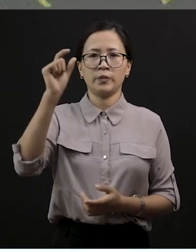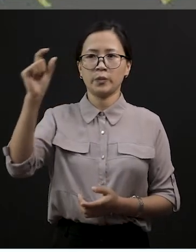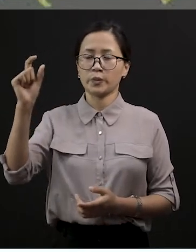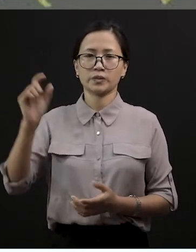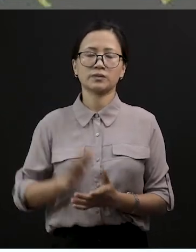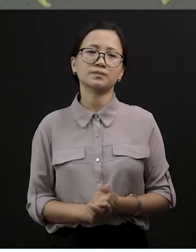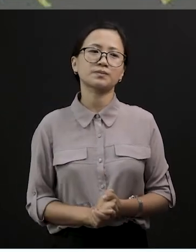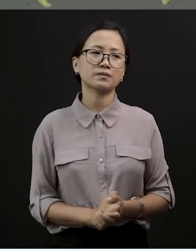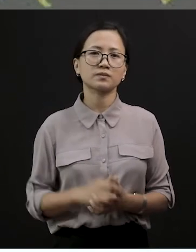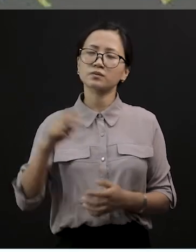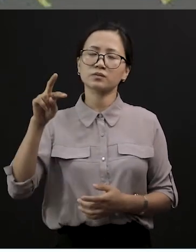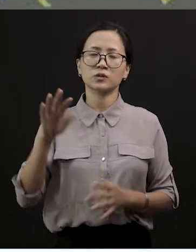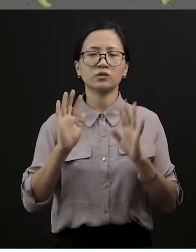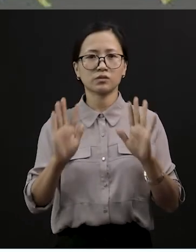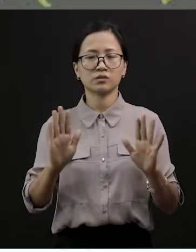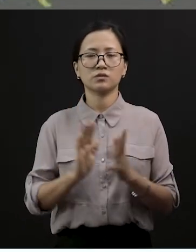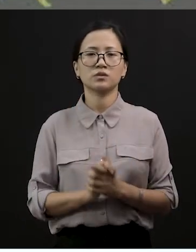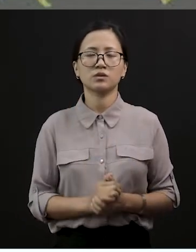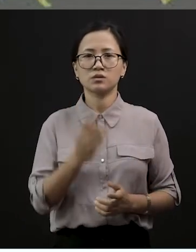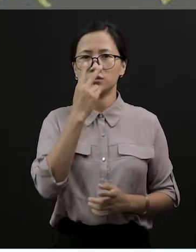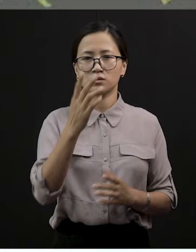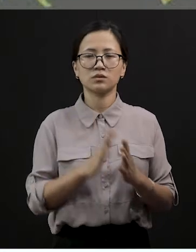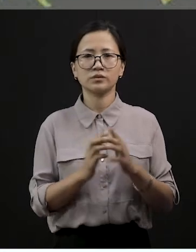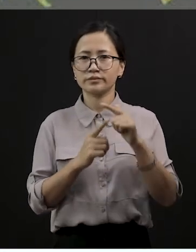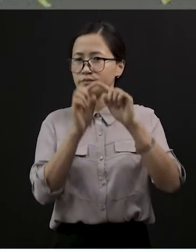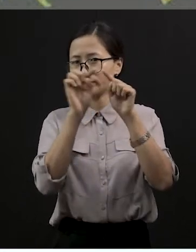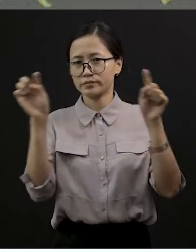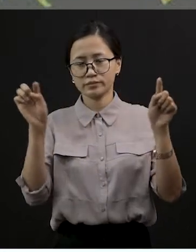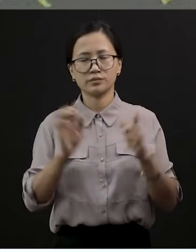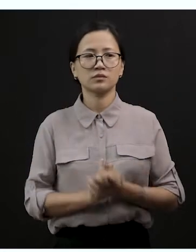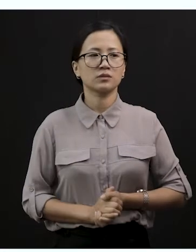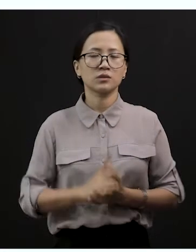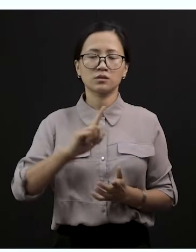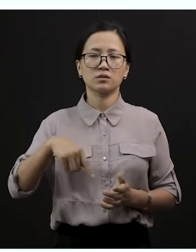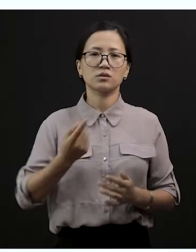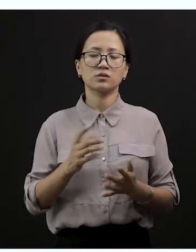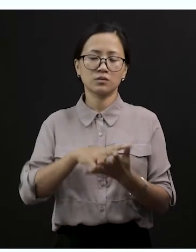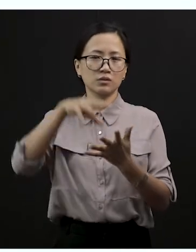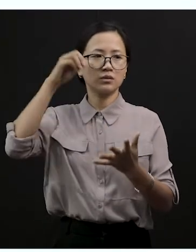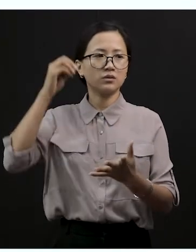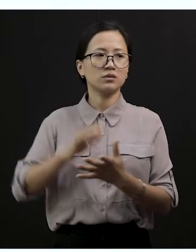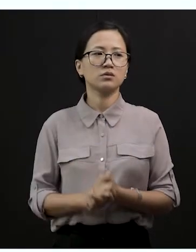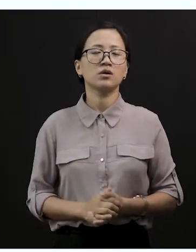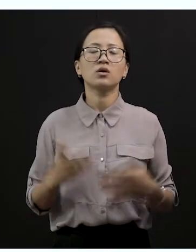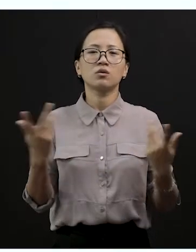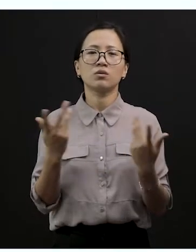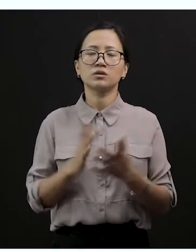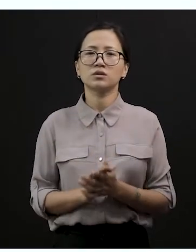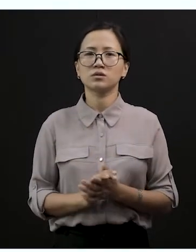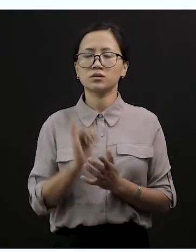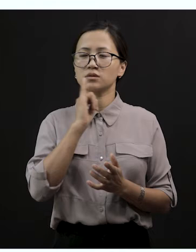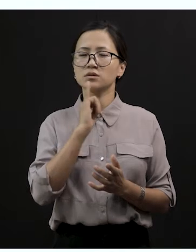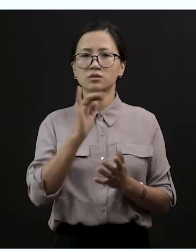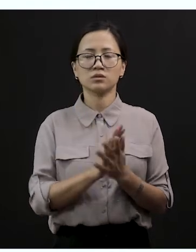some meanings that we have seen in this topic. And now next we will be learning what a noun is.